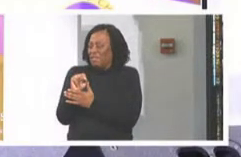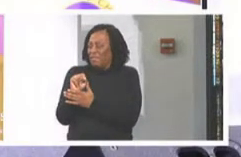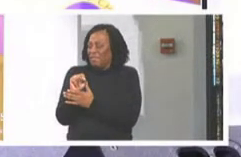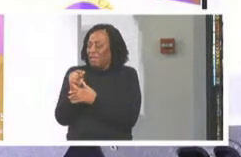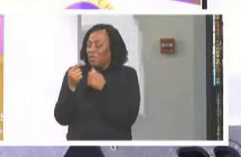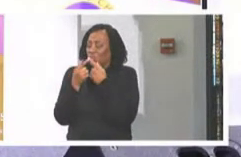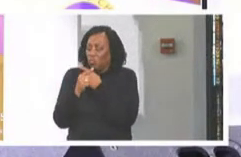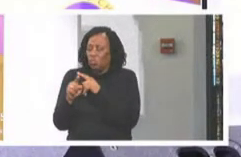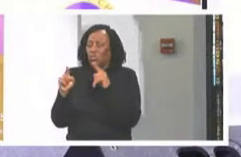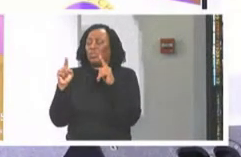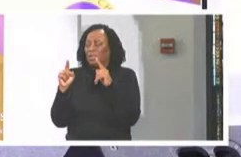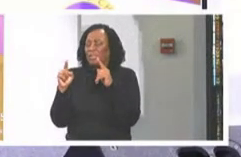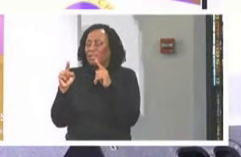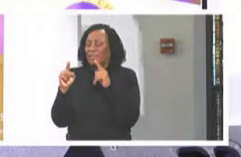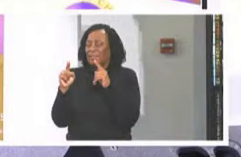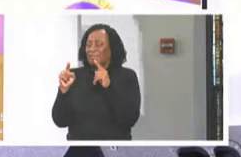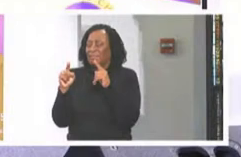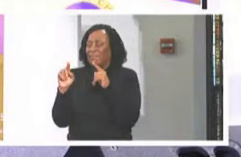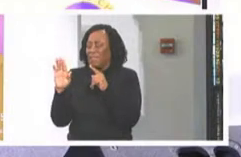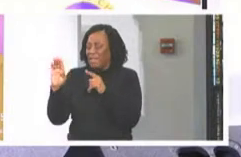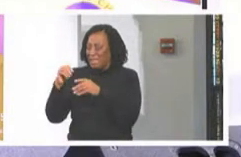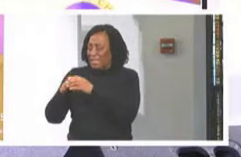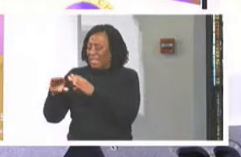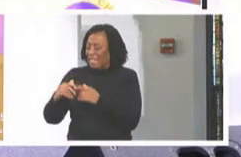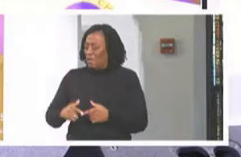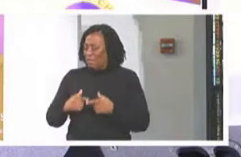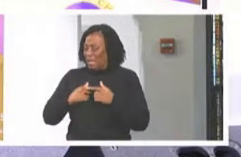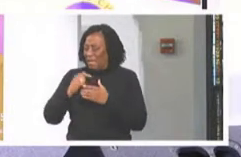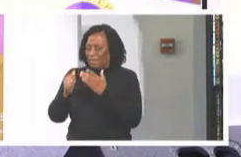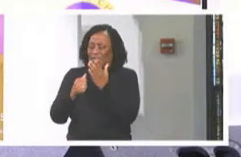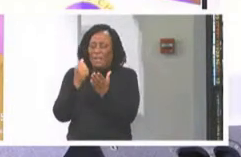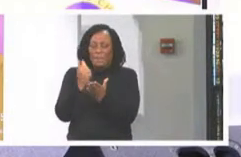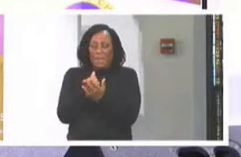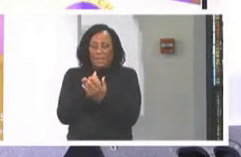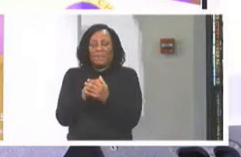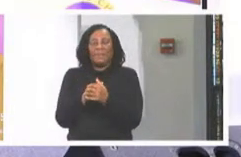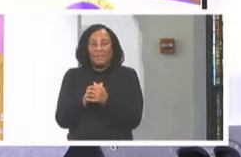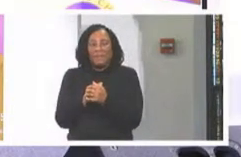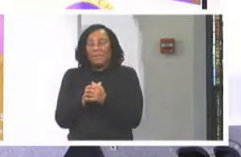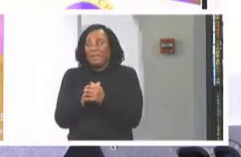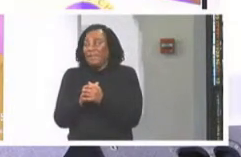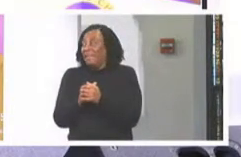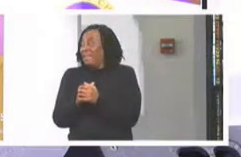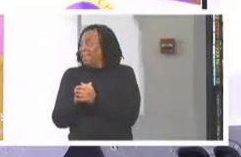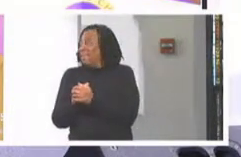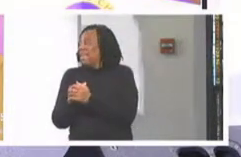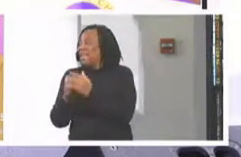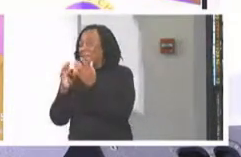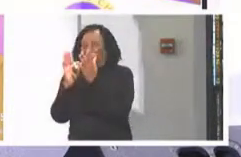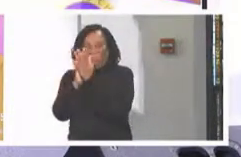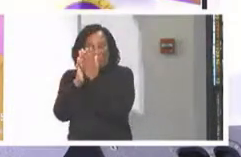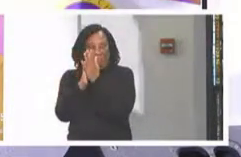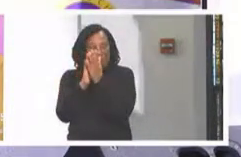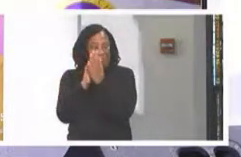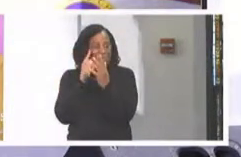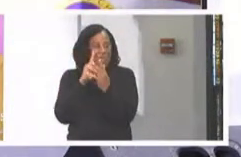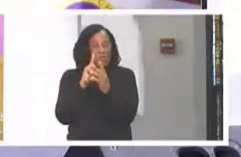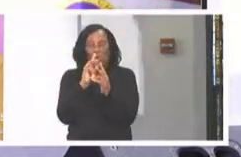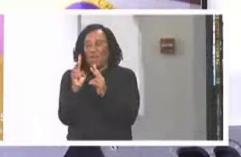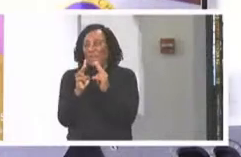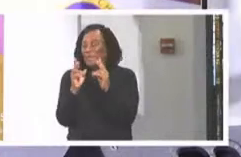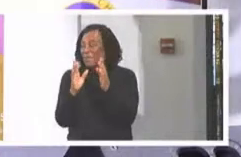declare it over their life in Jesus' name. Let everyone say amen. Amen. Clap it up for our visitors real quick. Amen.